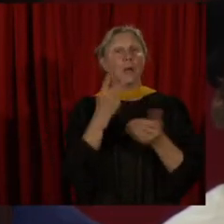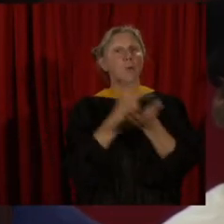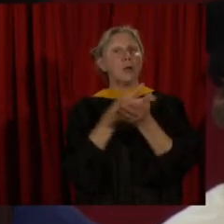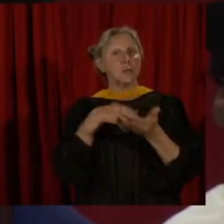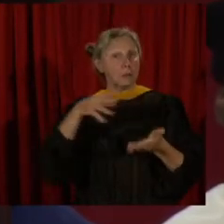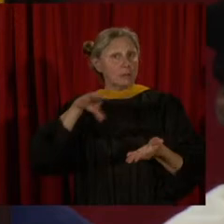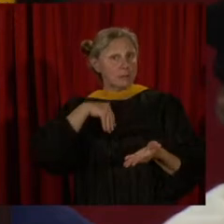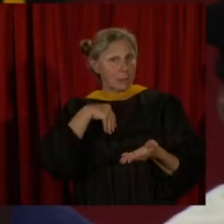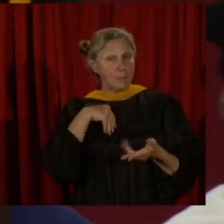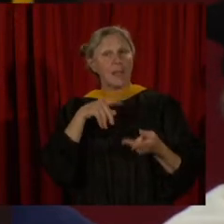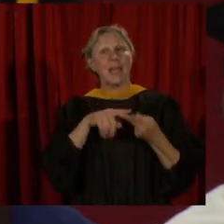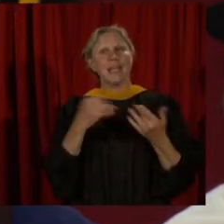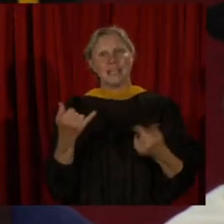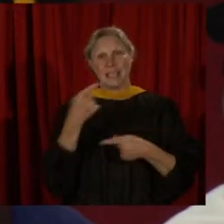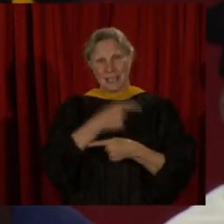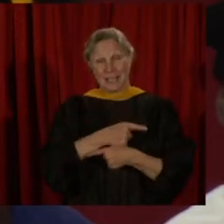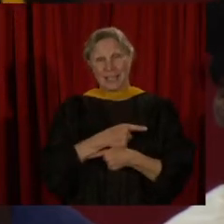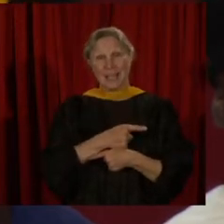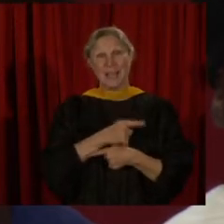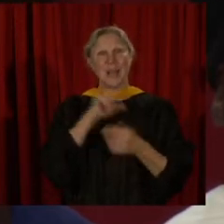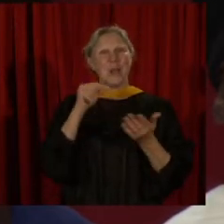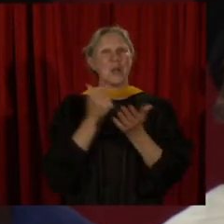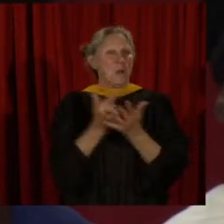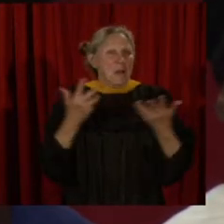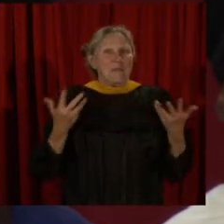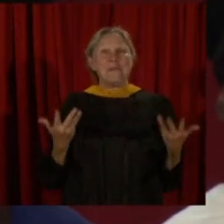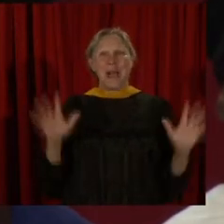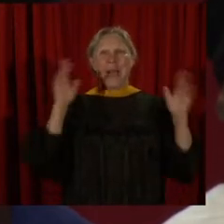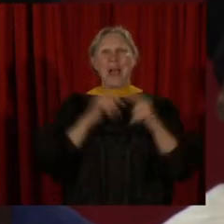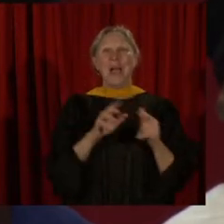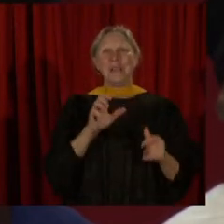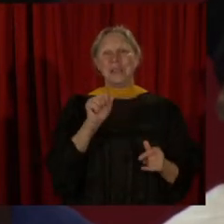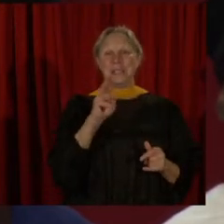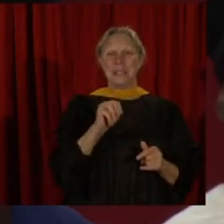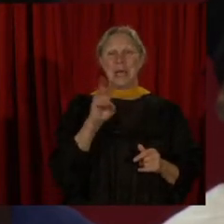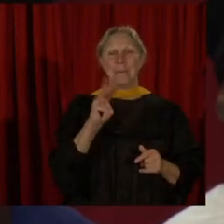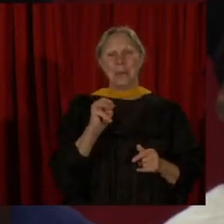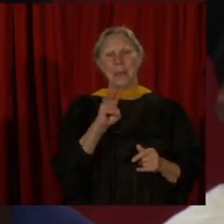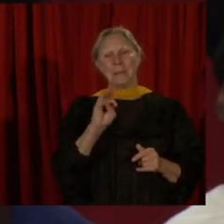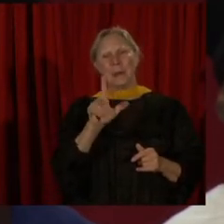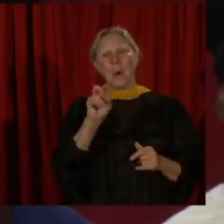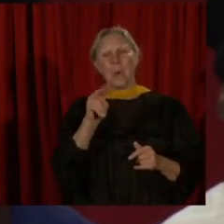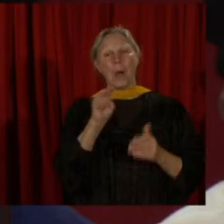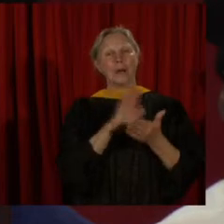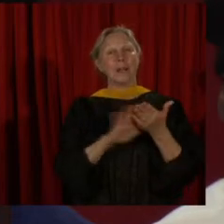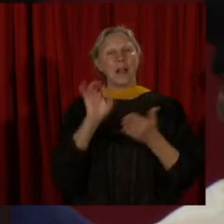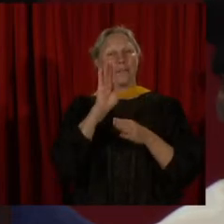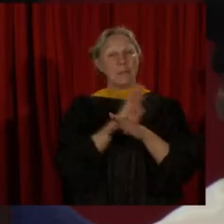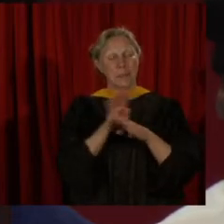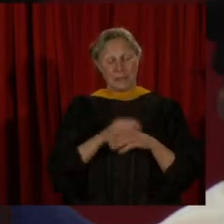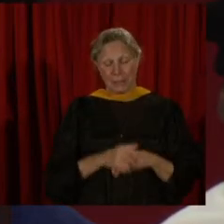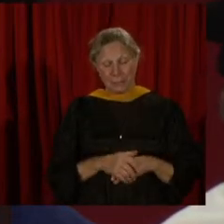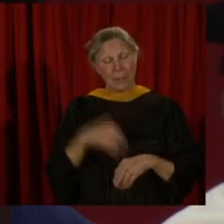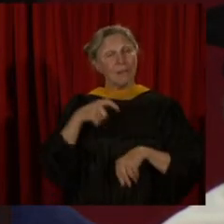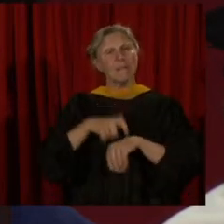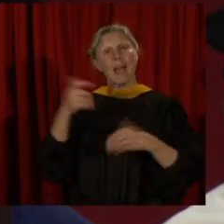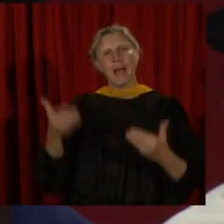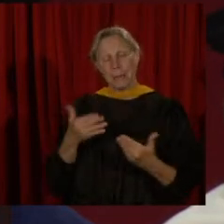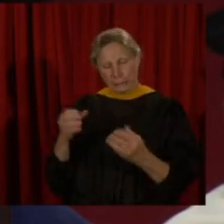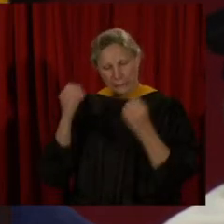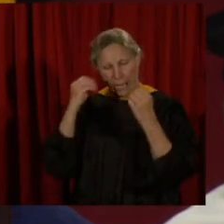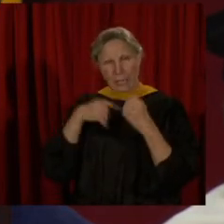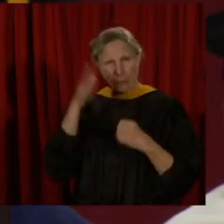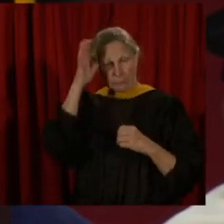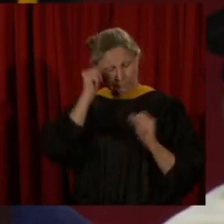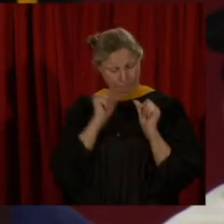and, as of today, are graduates of the Walton College of Business. Our time here at the University of Arkansas has taught us